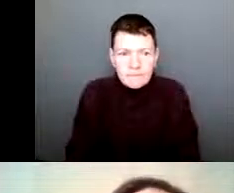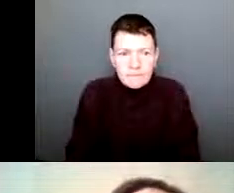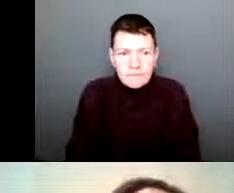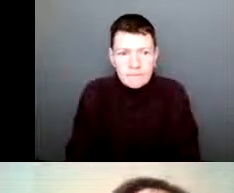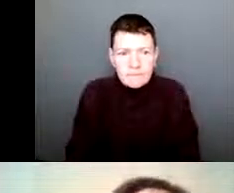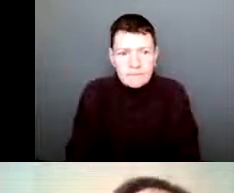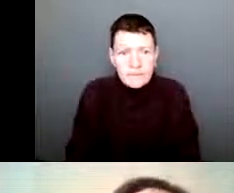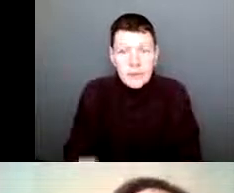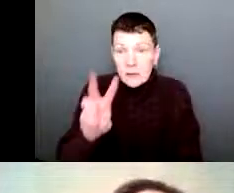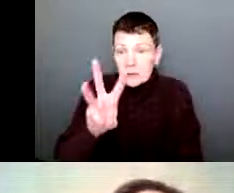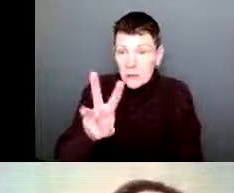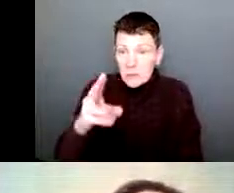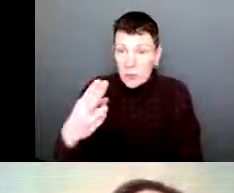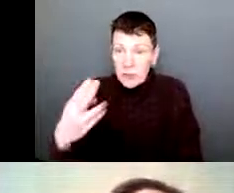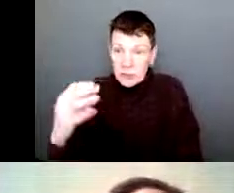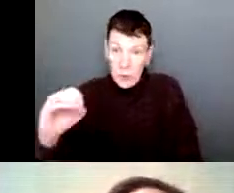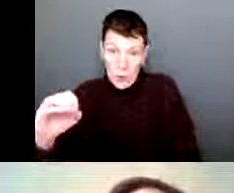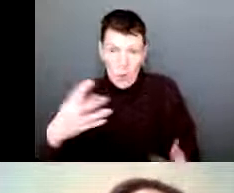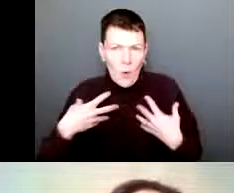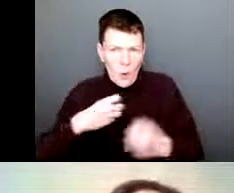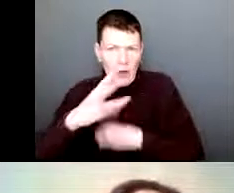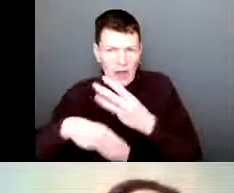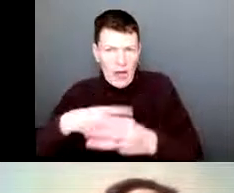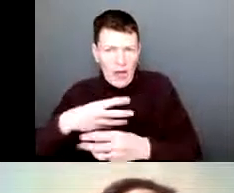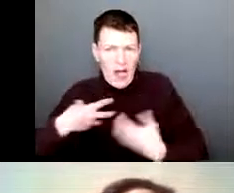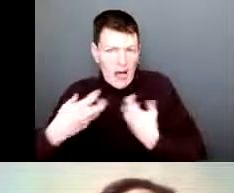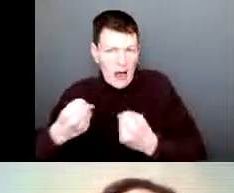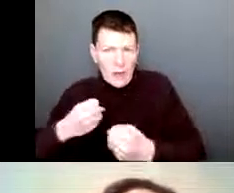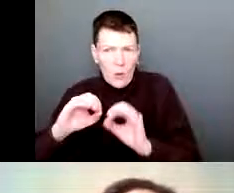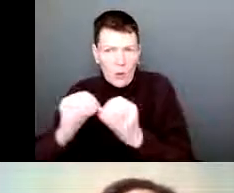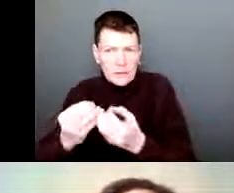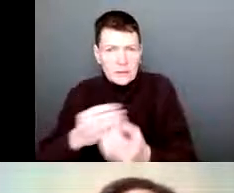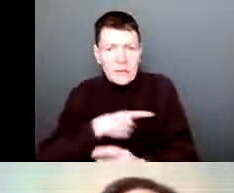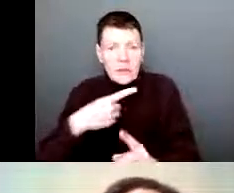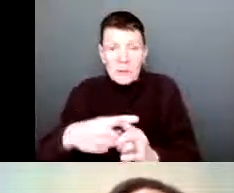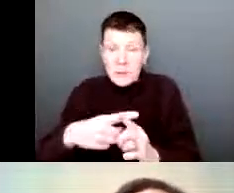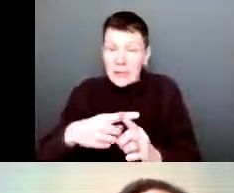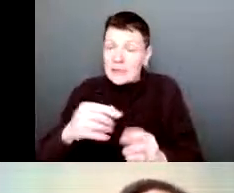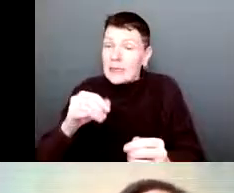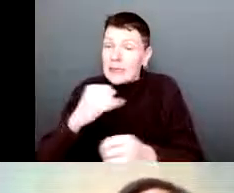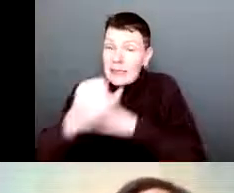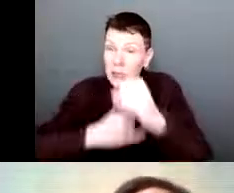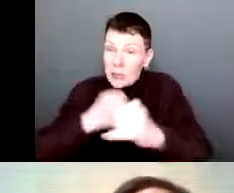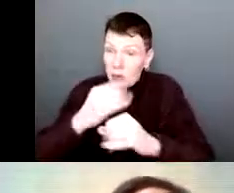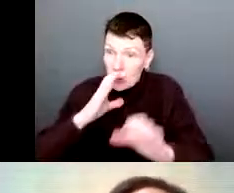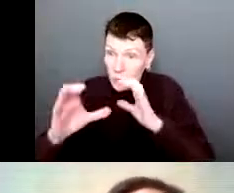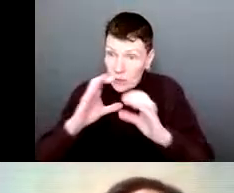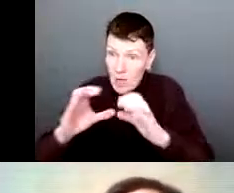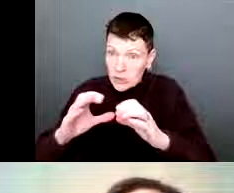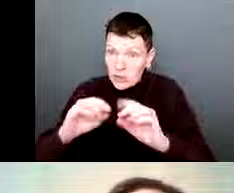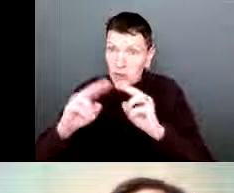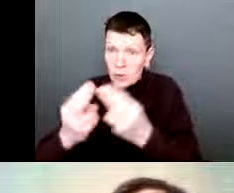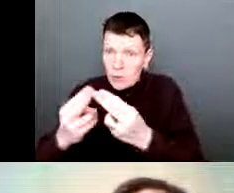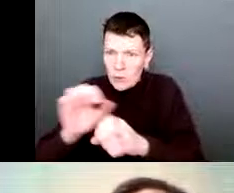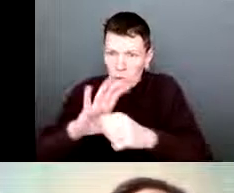The WHO and the ITU, the International Telecommunication Union, went together